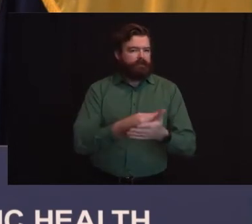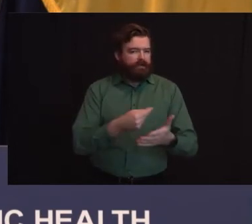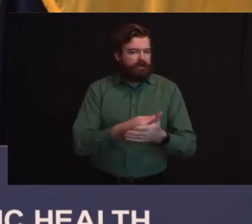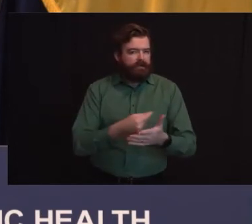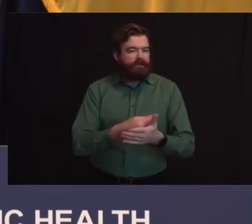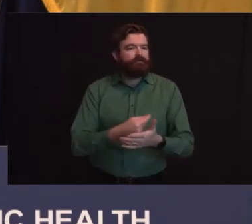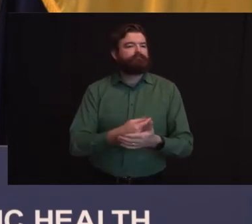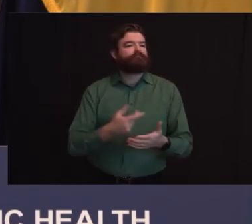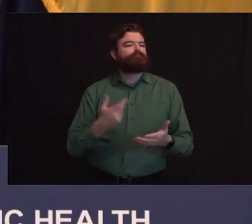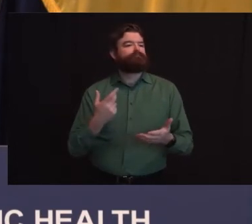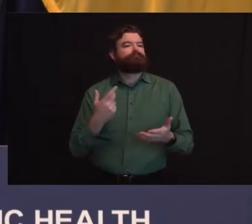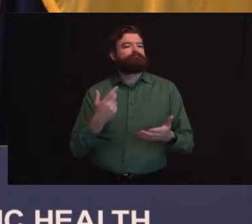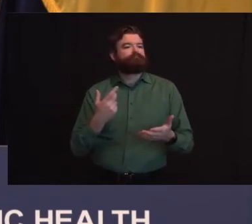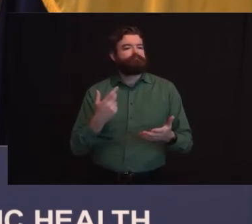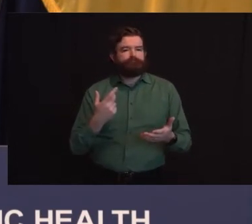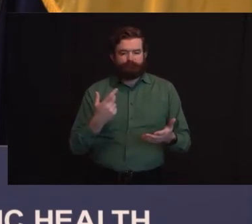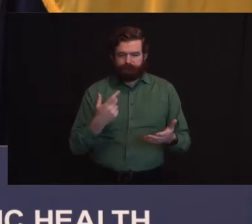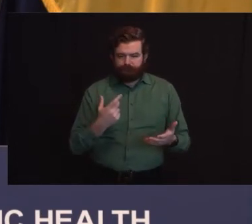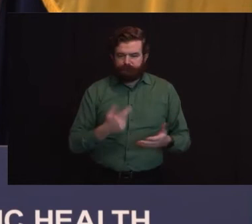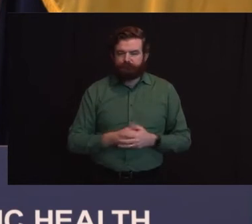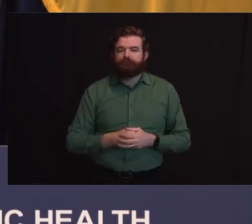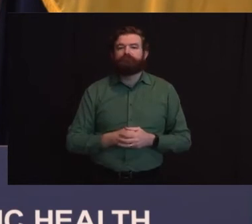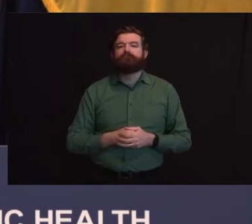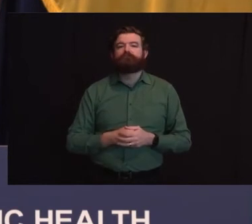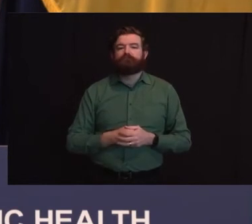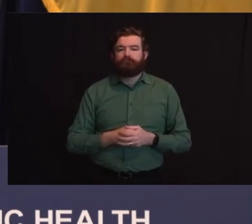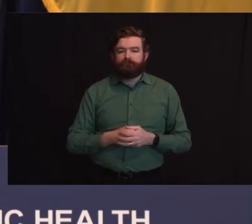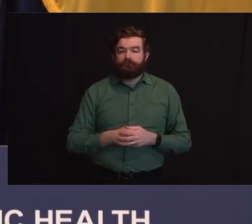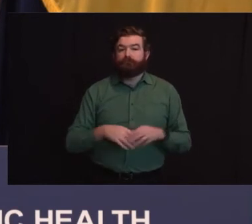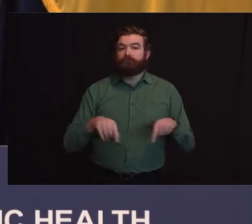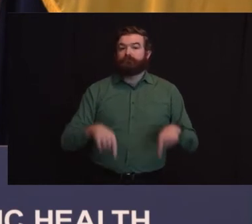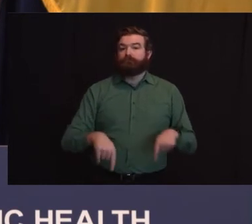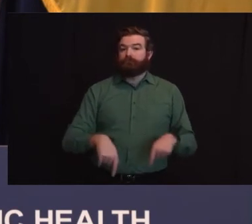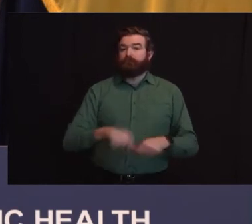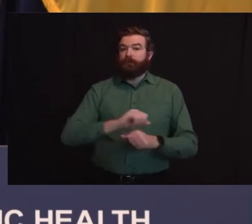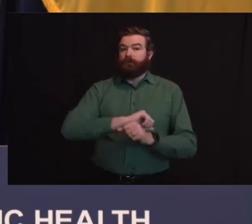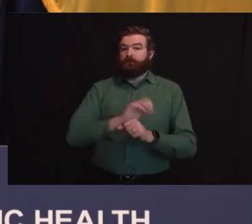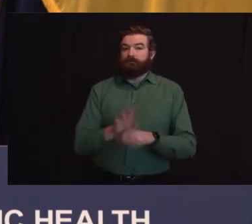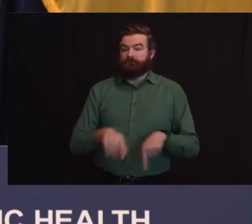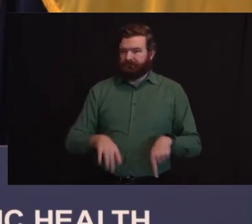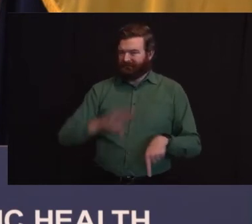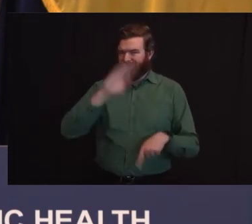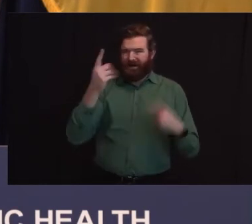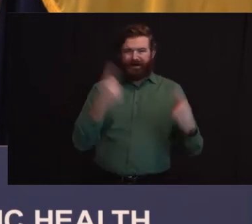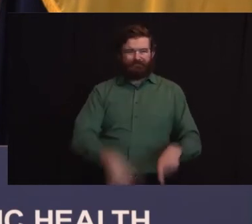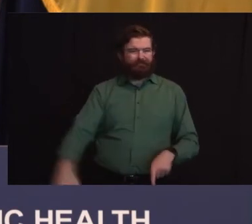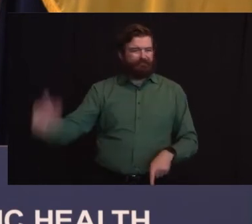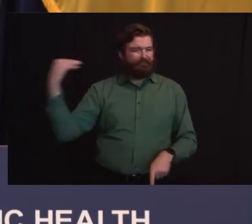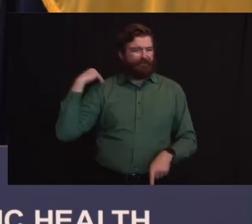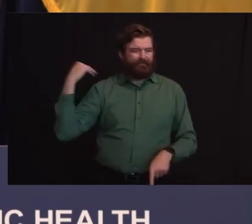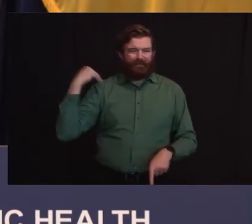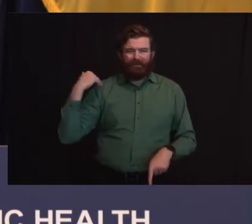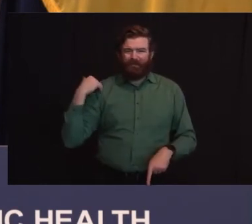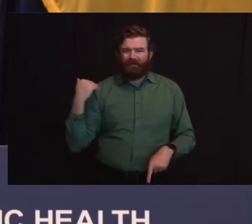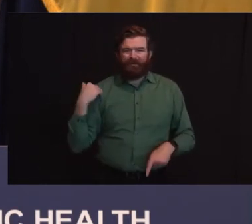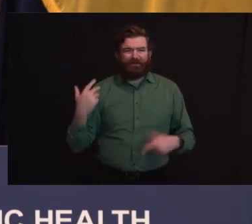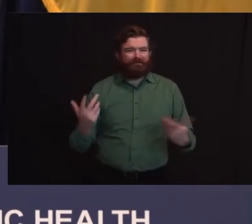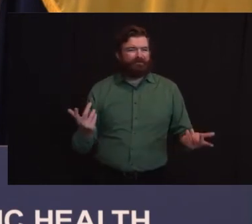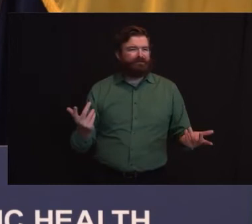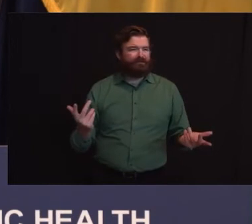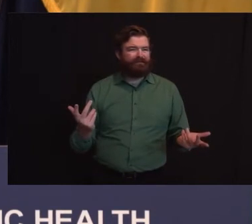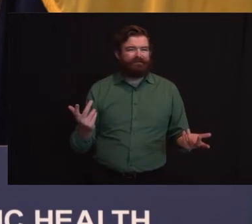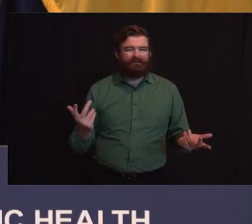can. This is a never-before-lived experience for any leader, any citizen, frankly, in this country, never mind this